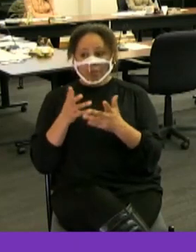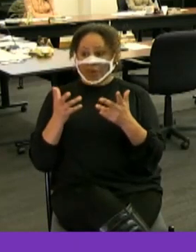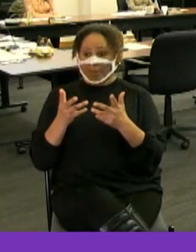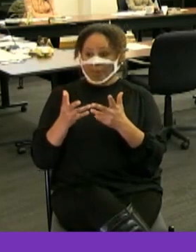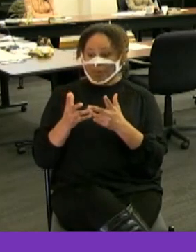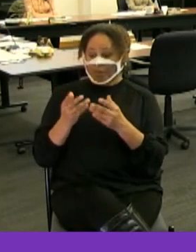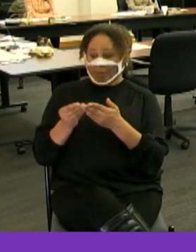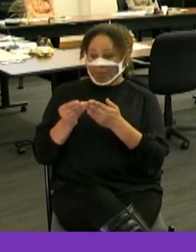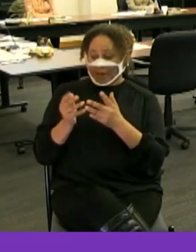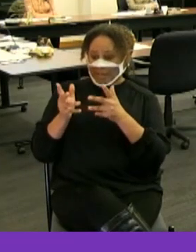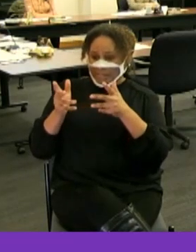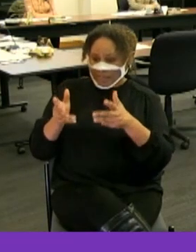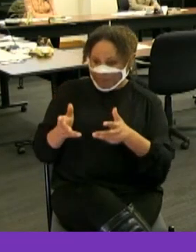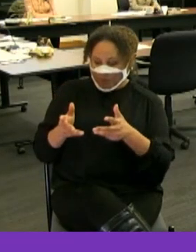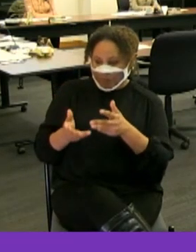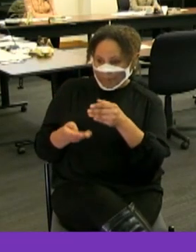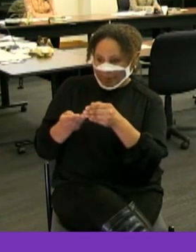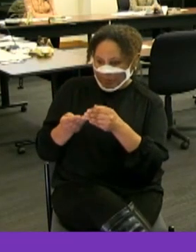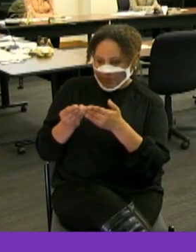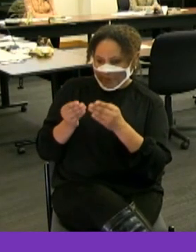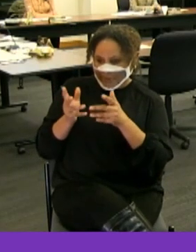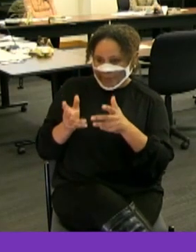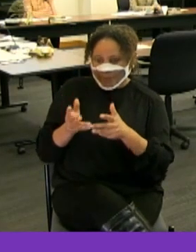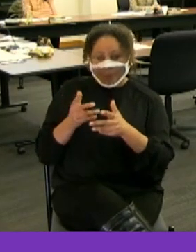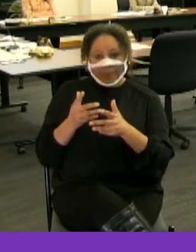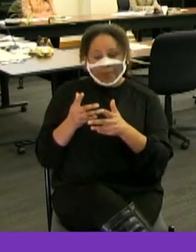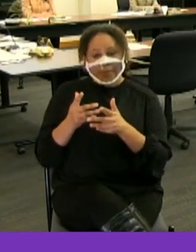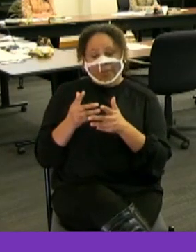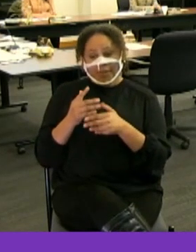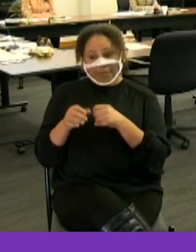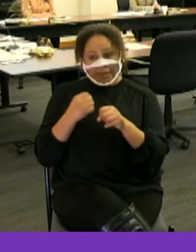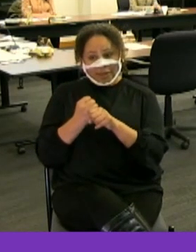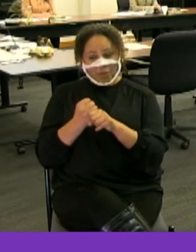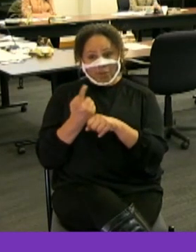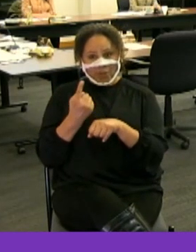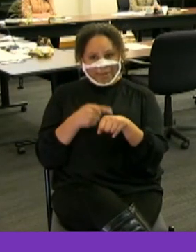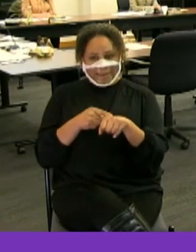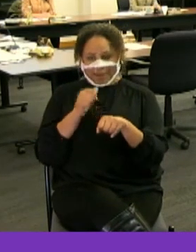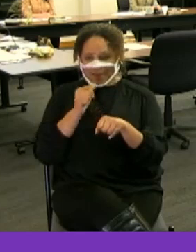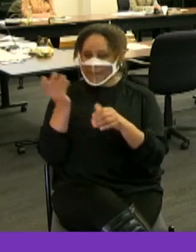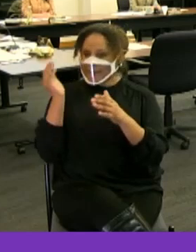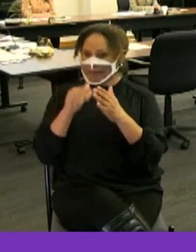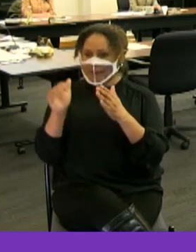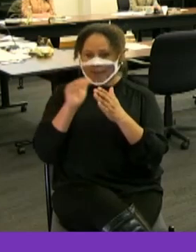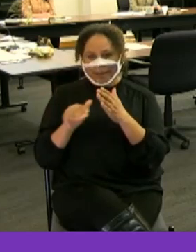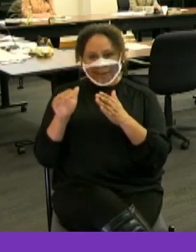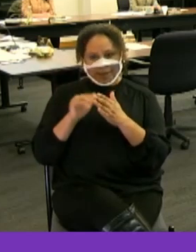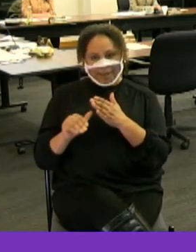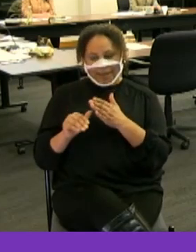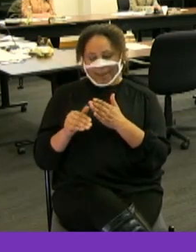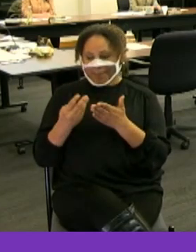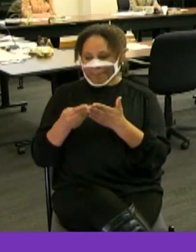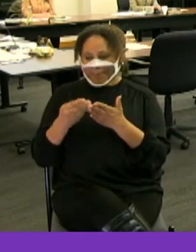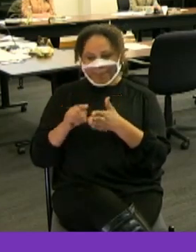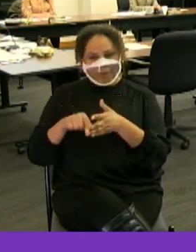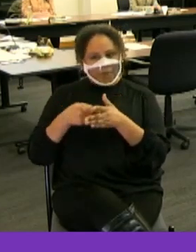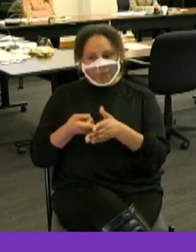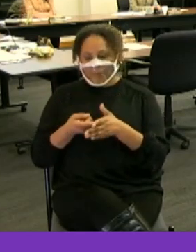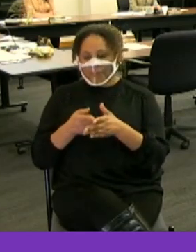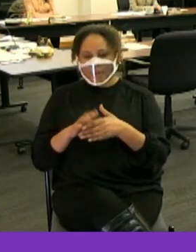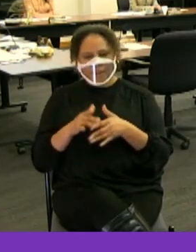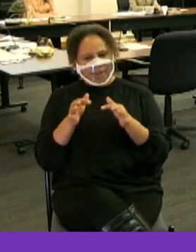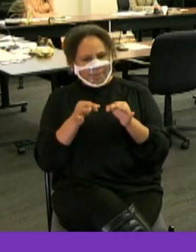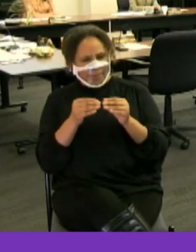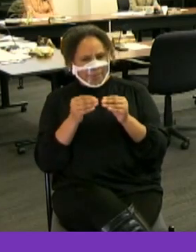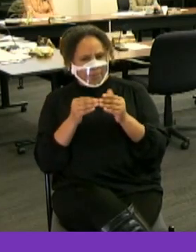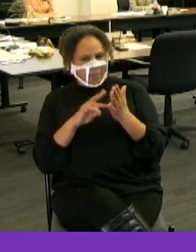surplus? The annual surplus is one time, if you recall. That's not a reoccurring revenue source.